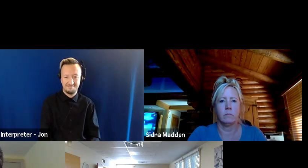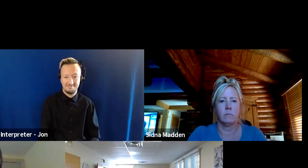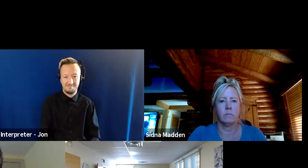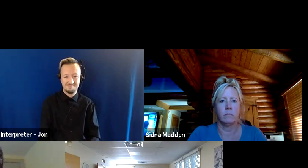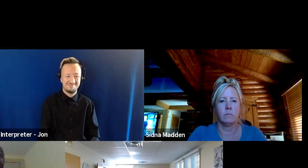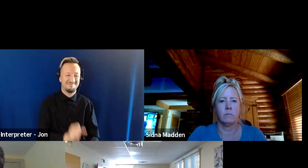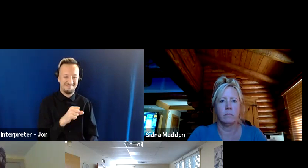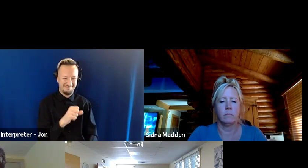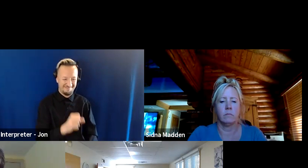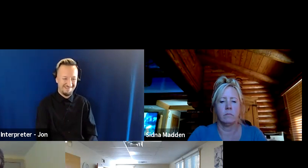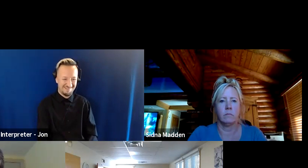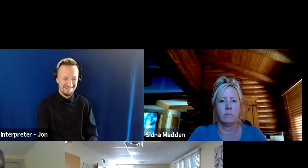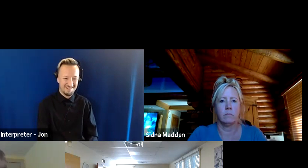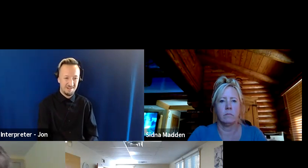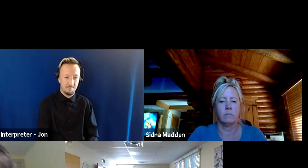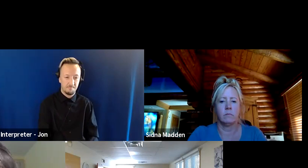Yeah.